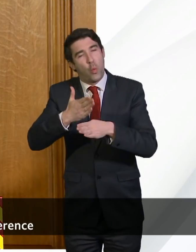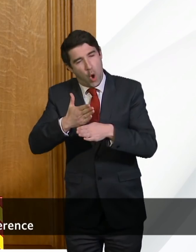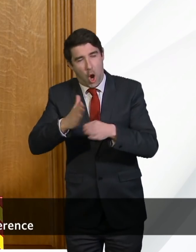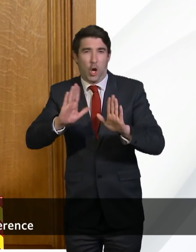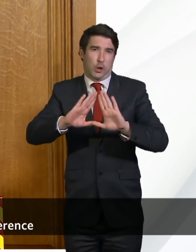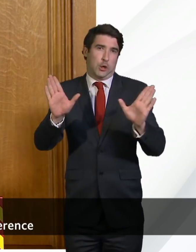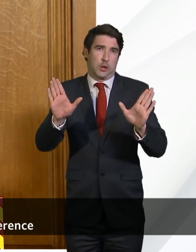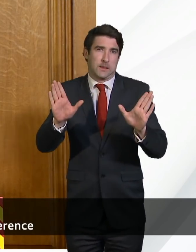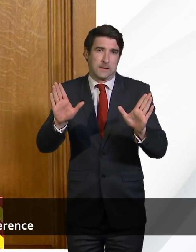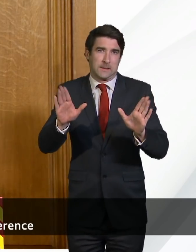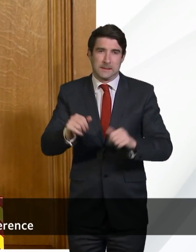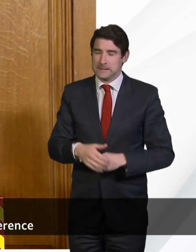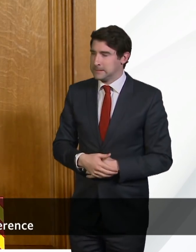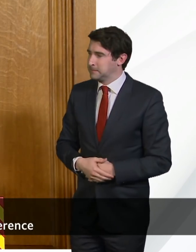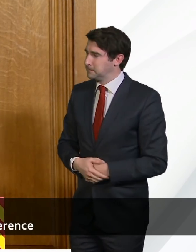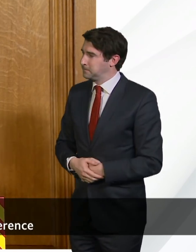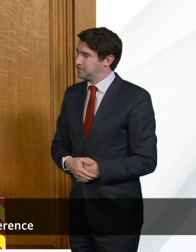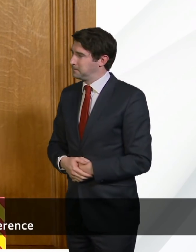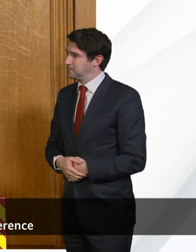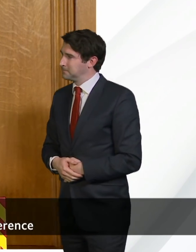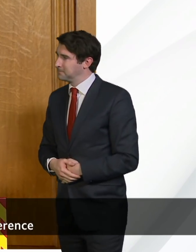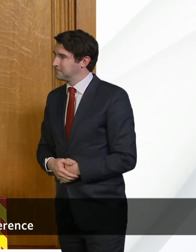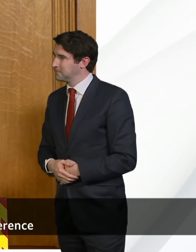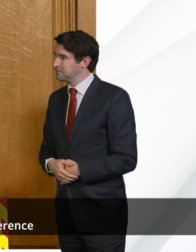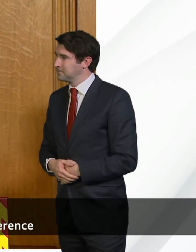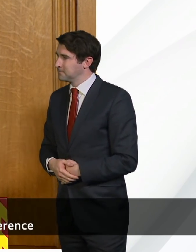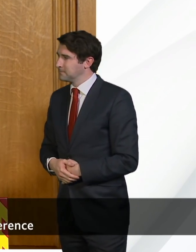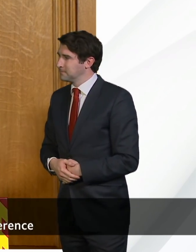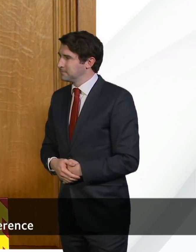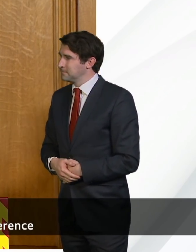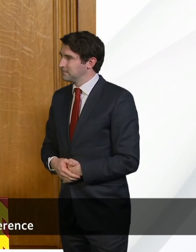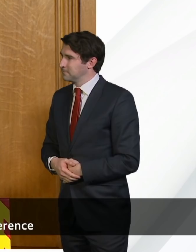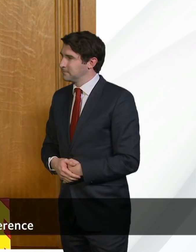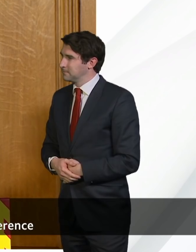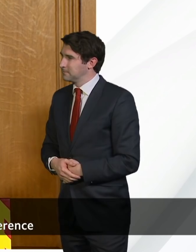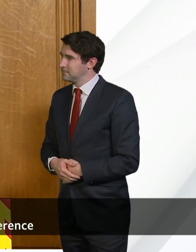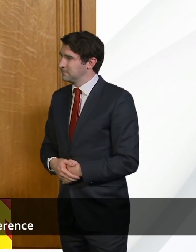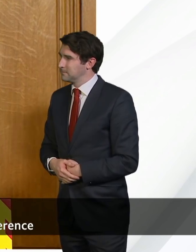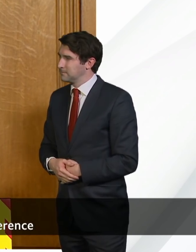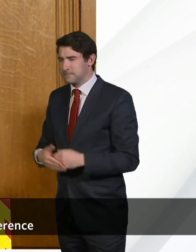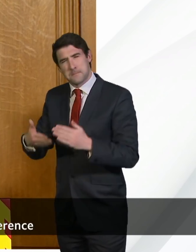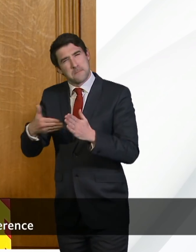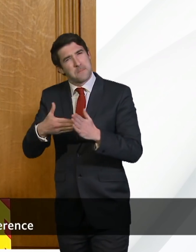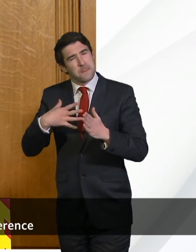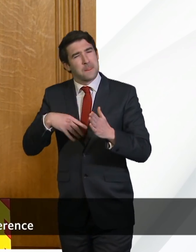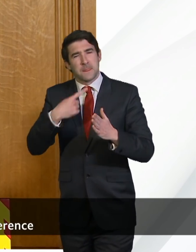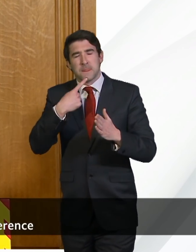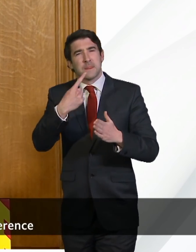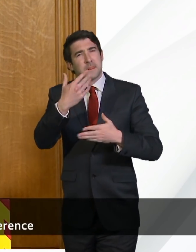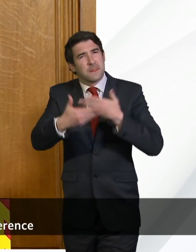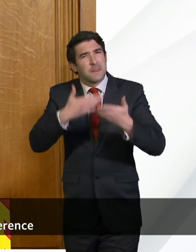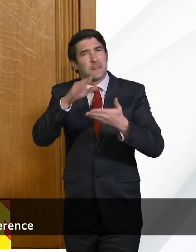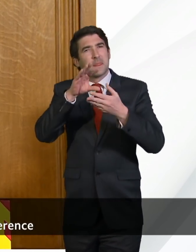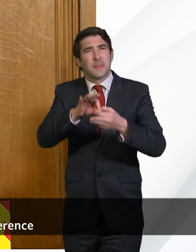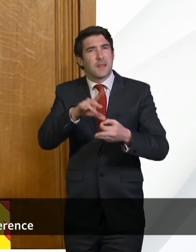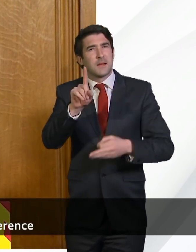I can just add one thing in terms of the principles, and this is not principles except in the narrow sense of health, I think it's